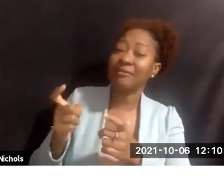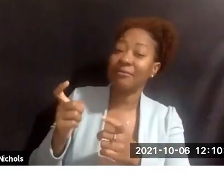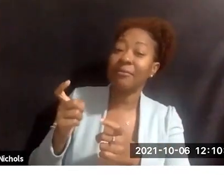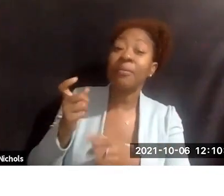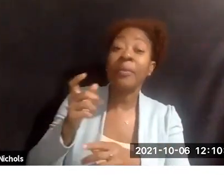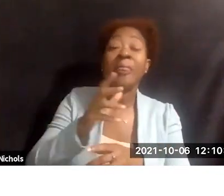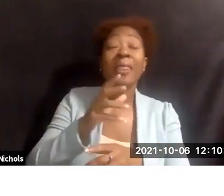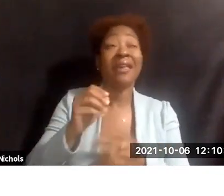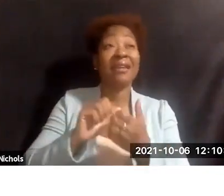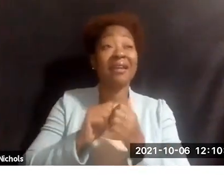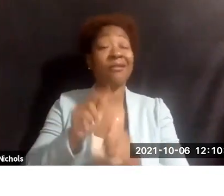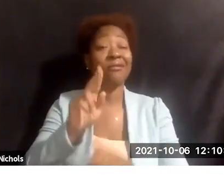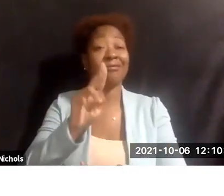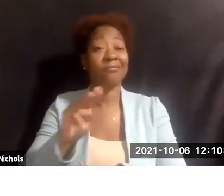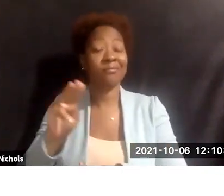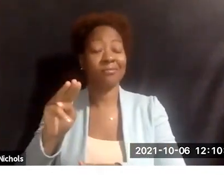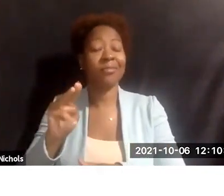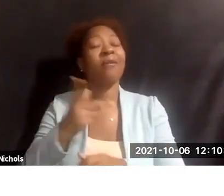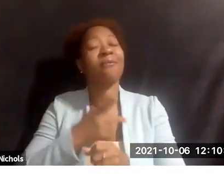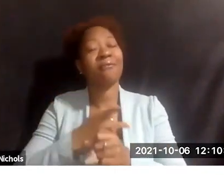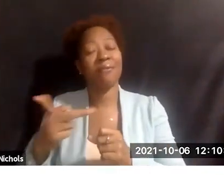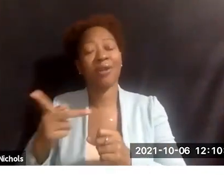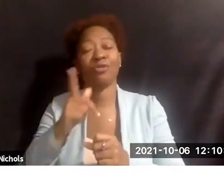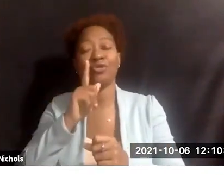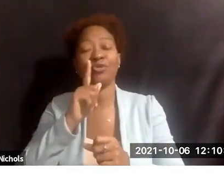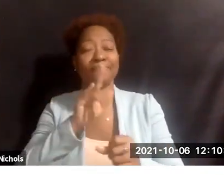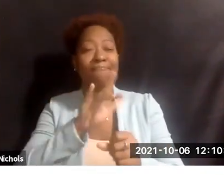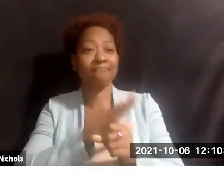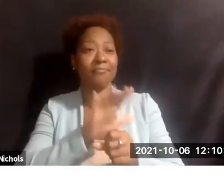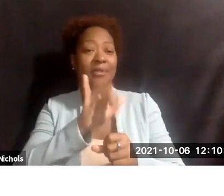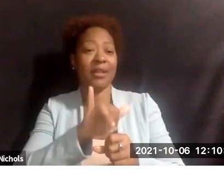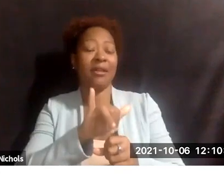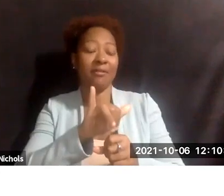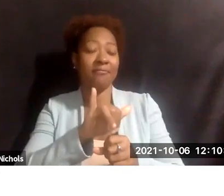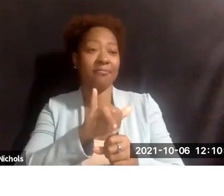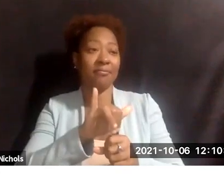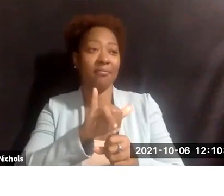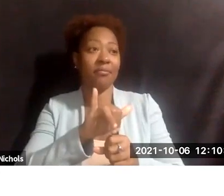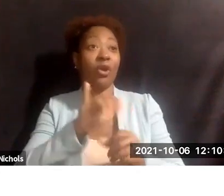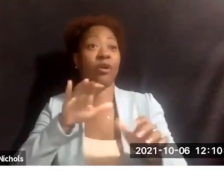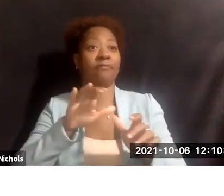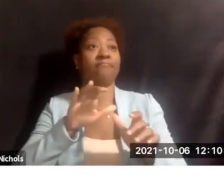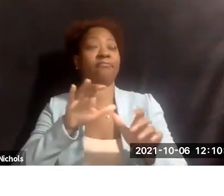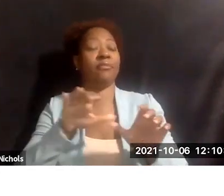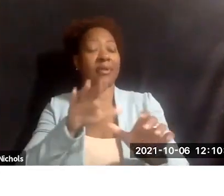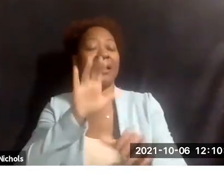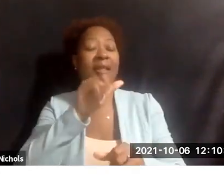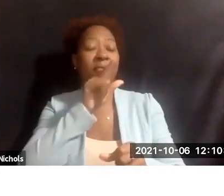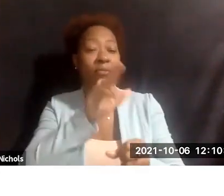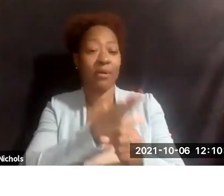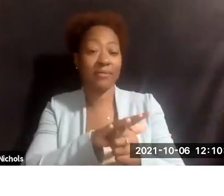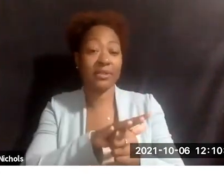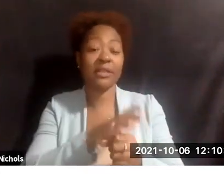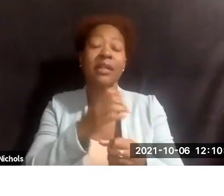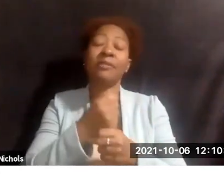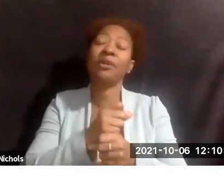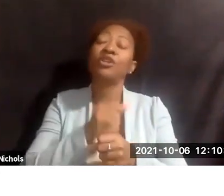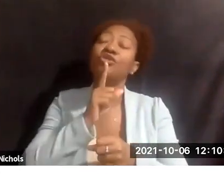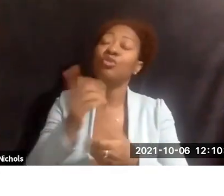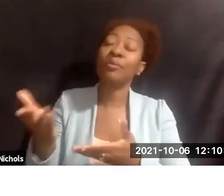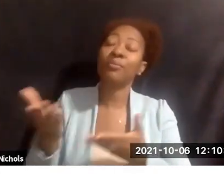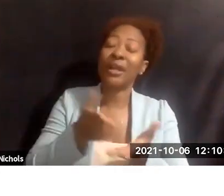enact that promise. Today, let's bring a promise of integrity to our access.